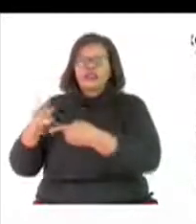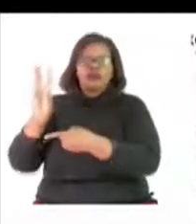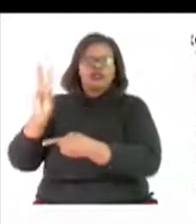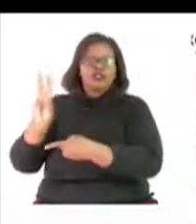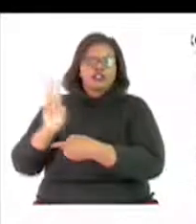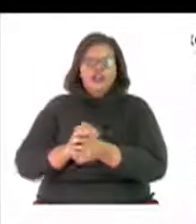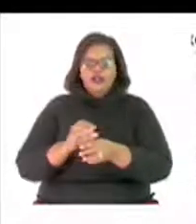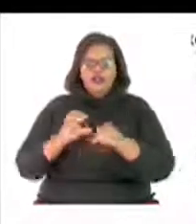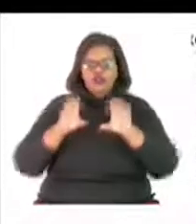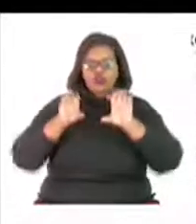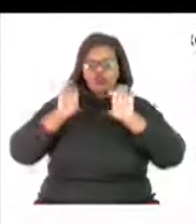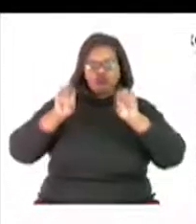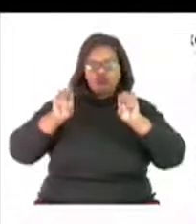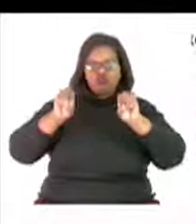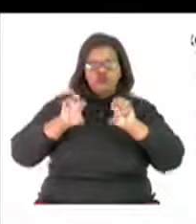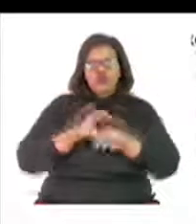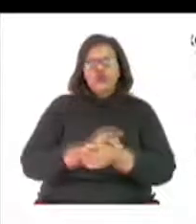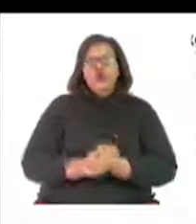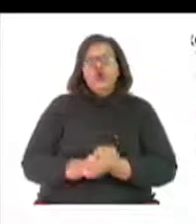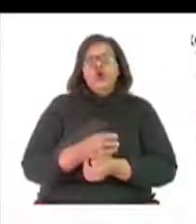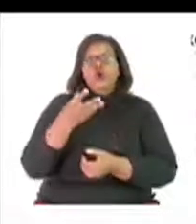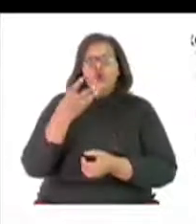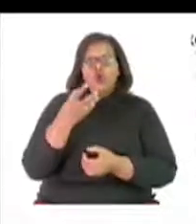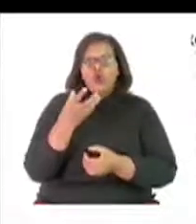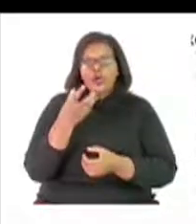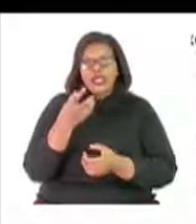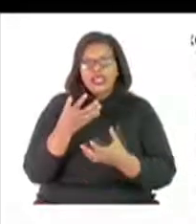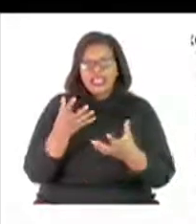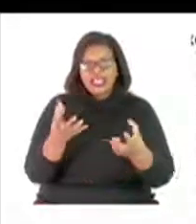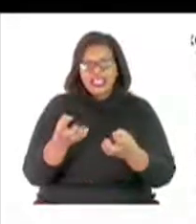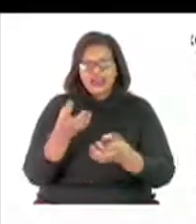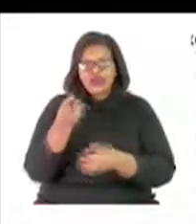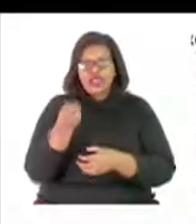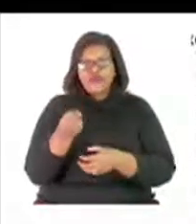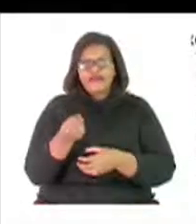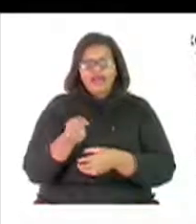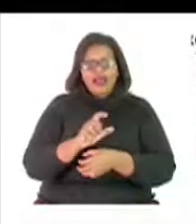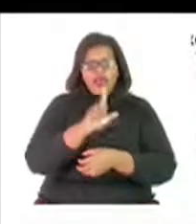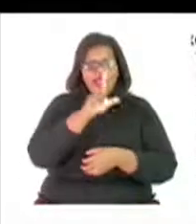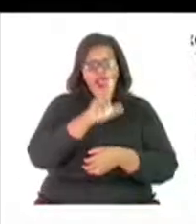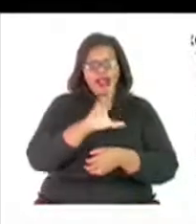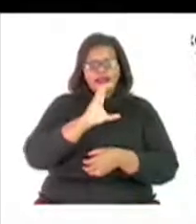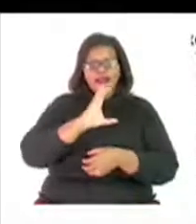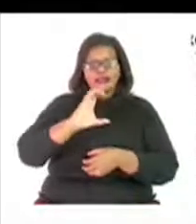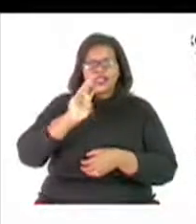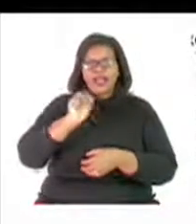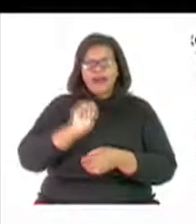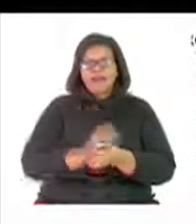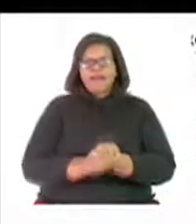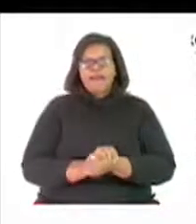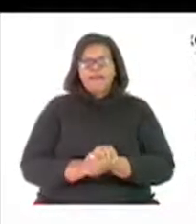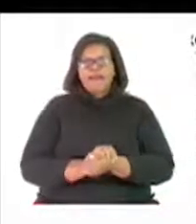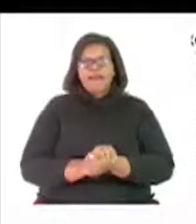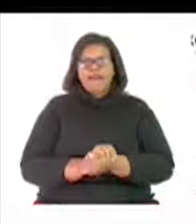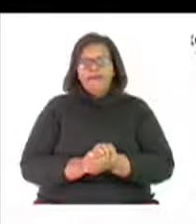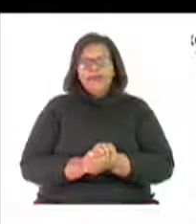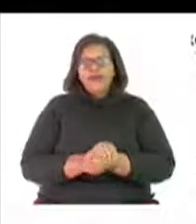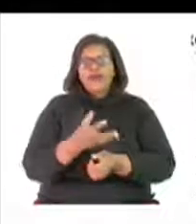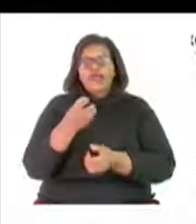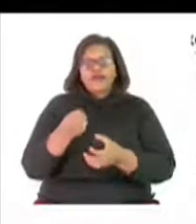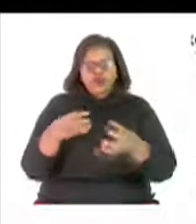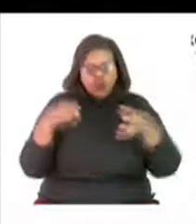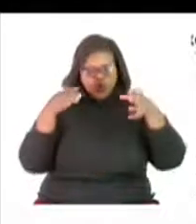we have to find the LCM. In the multiples of 4, we have the set